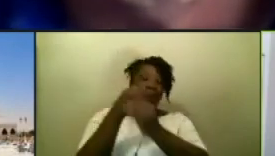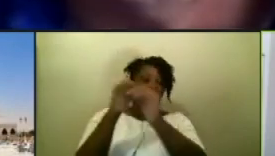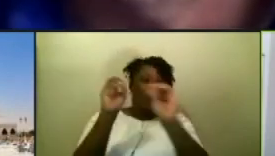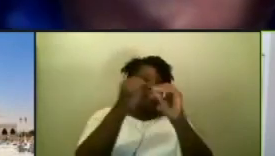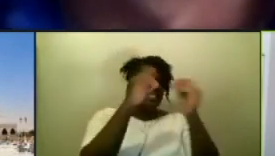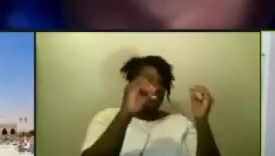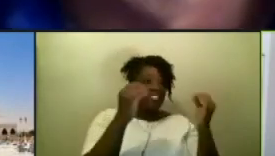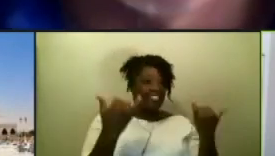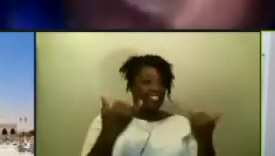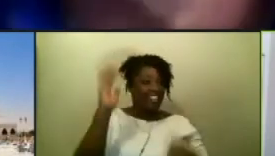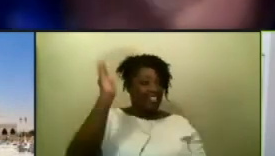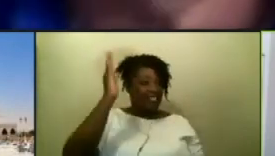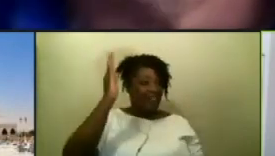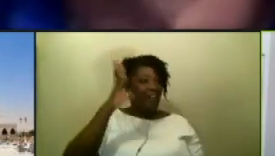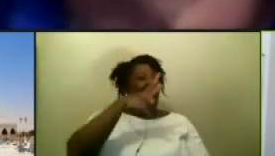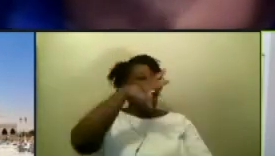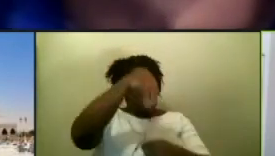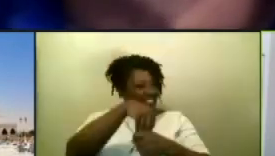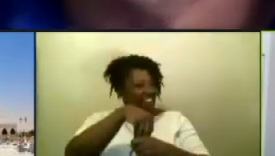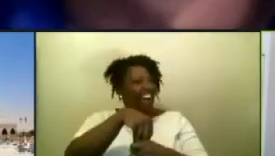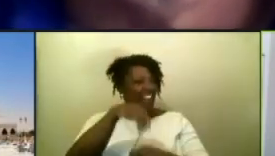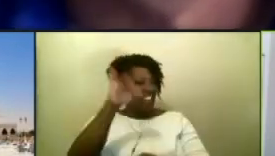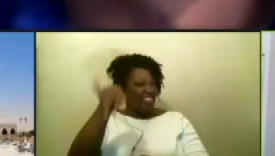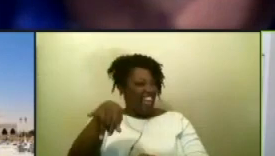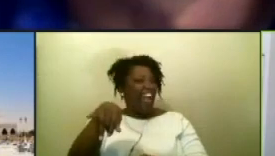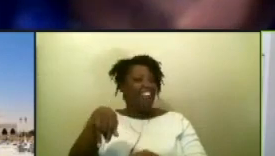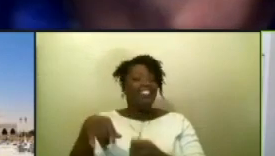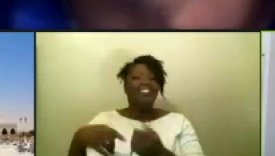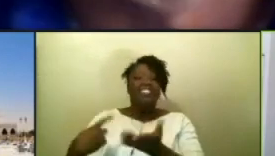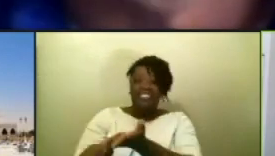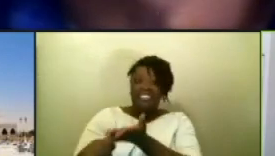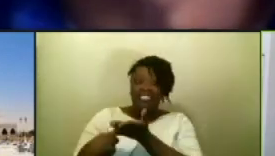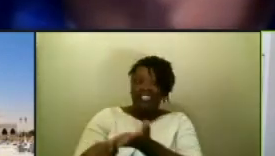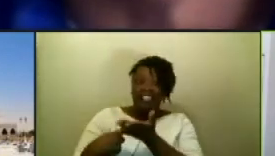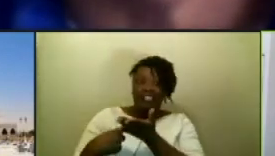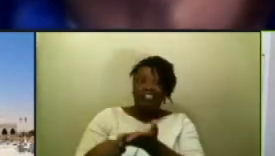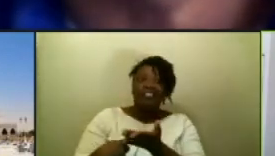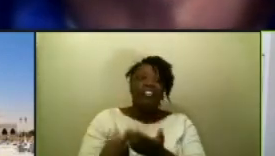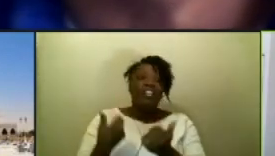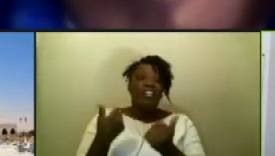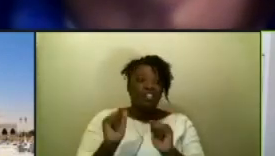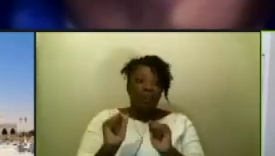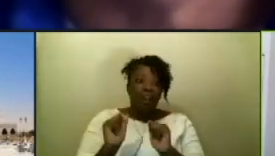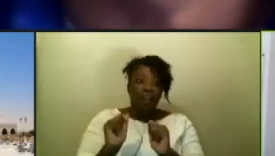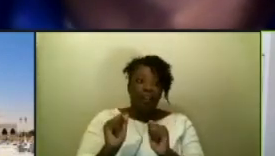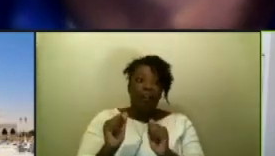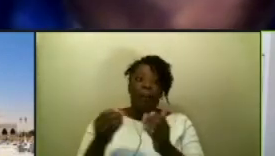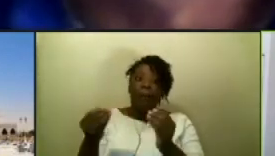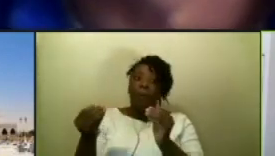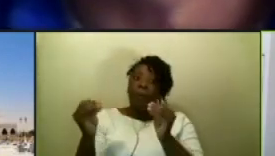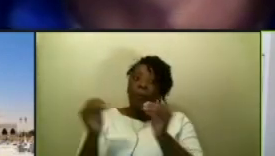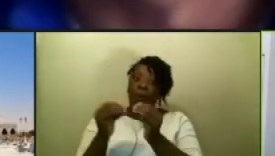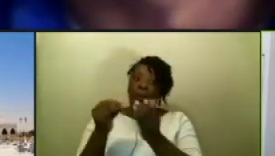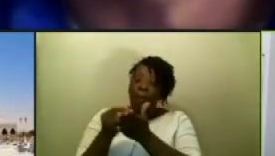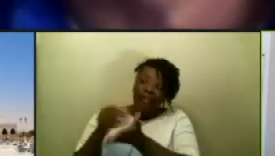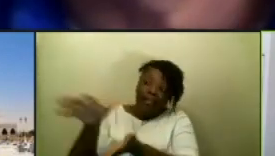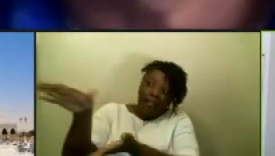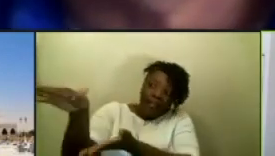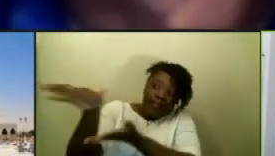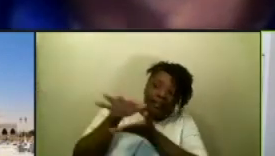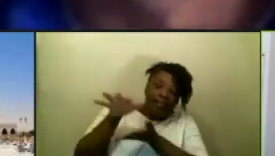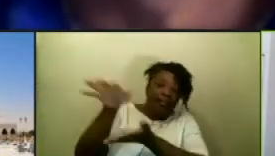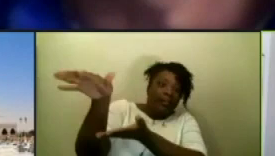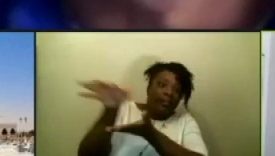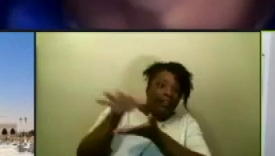today are a part of that conversation. But we're in the process of being able to bring funds into our community that is going to